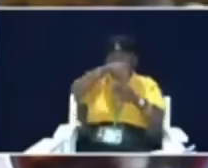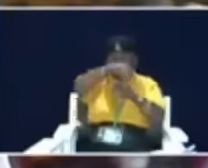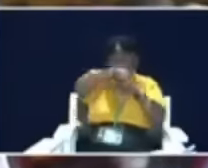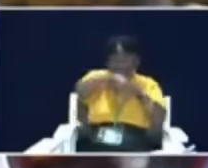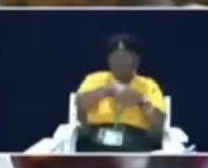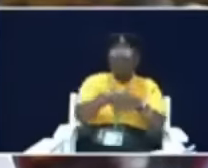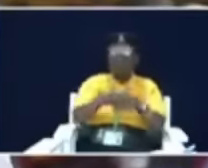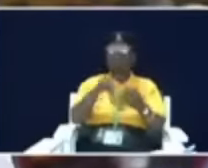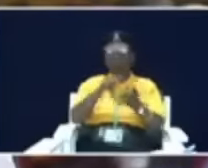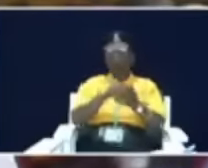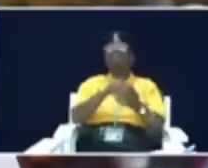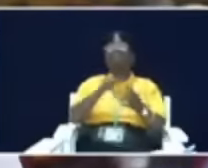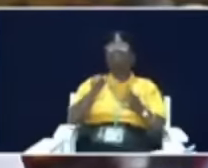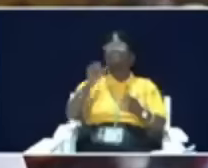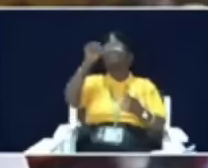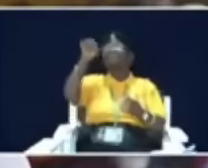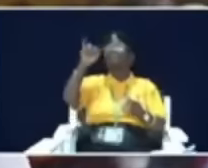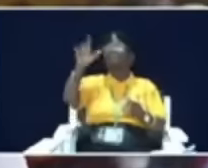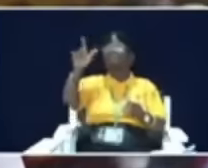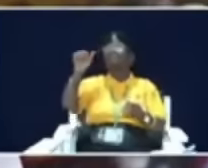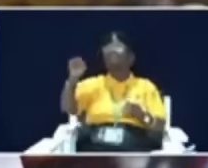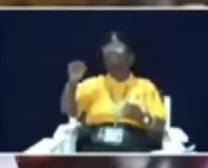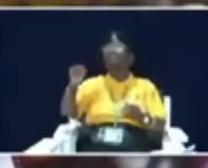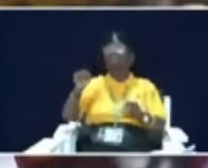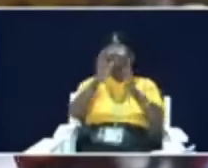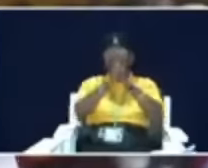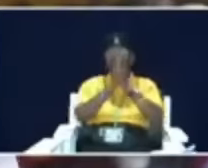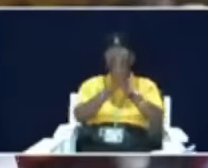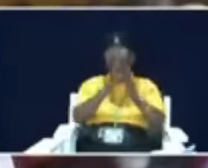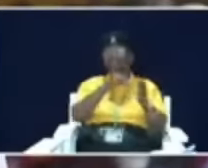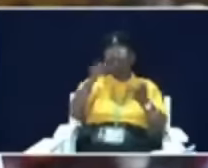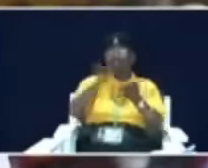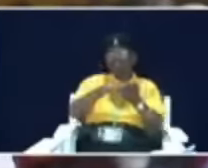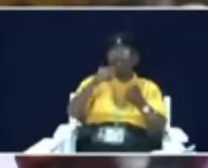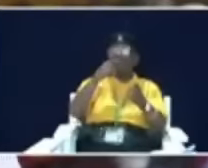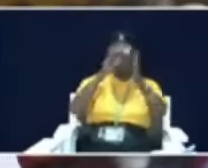Paul and Silas prayed and sang praises to God.